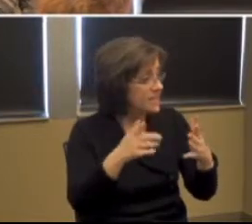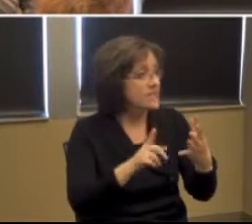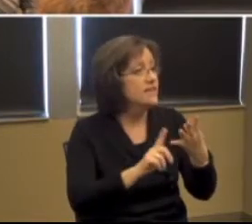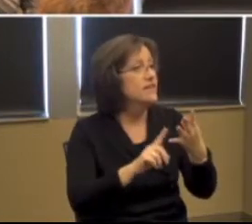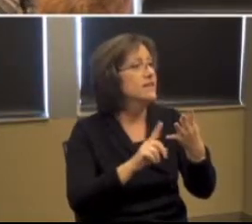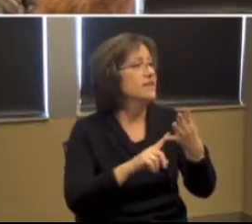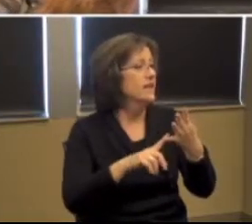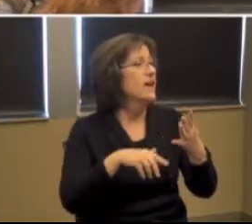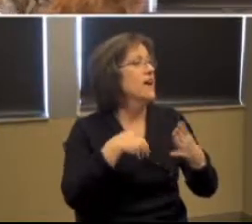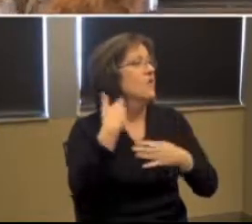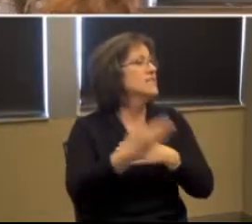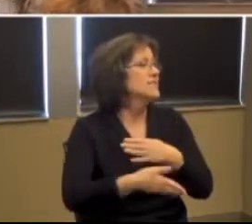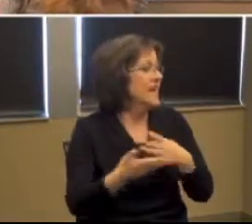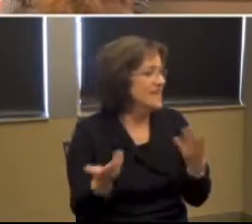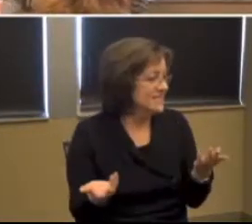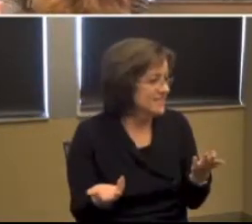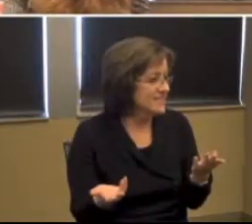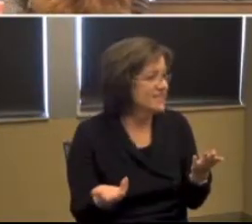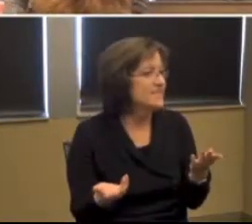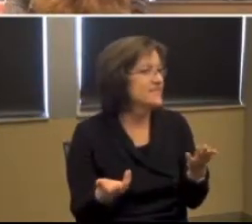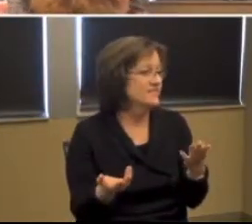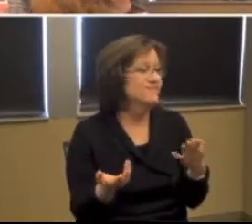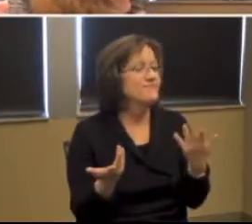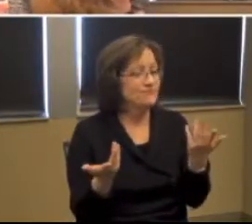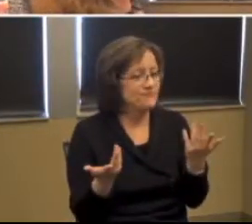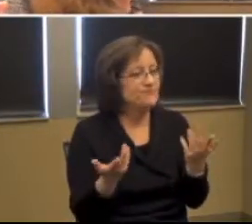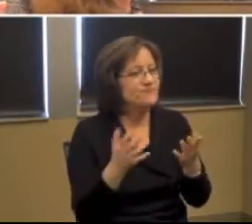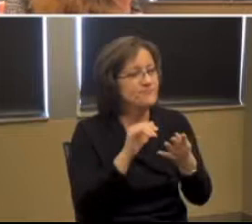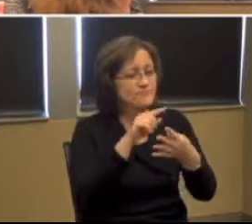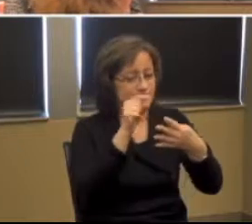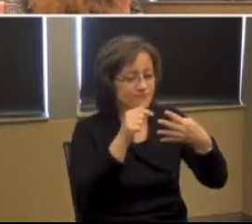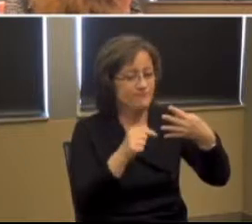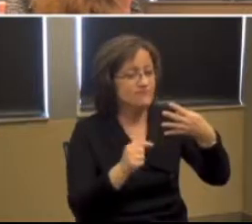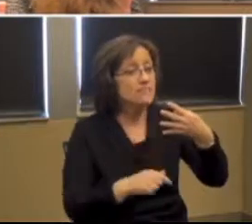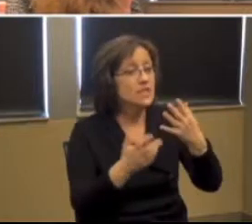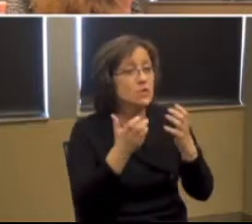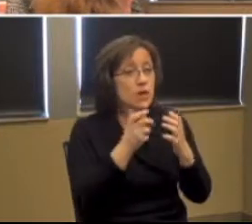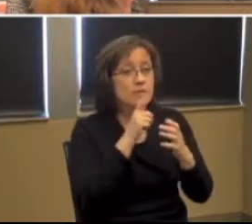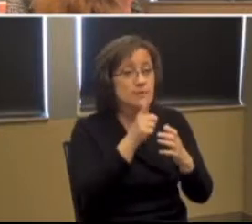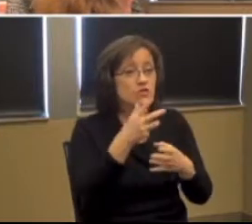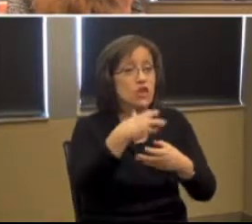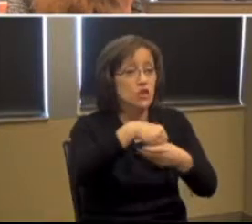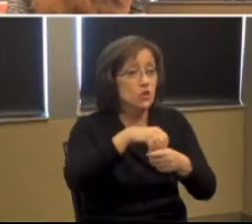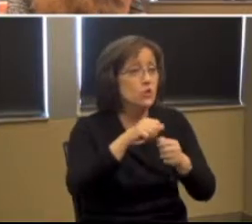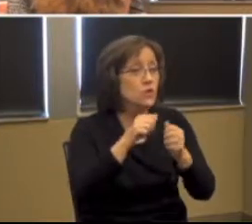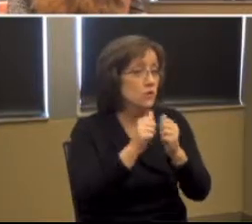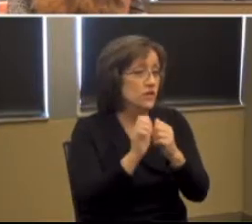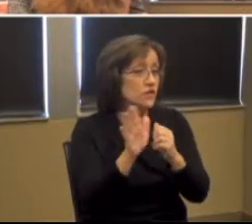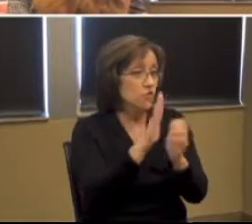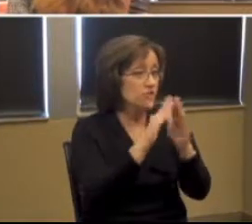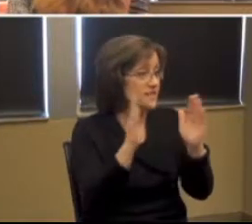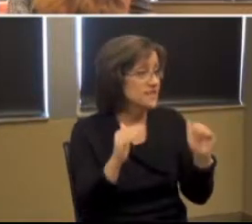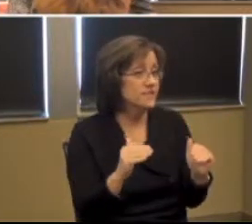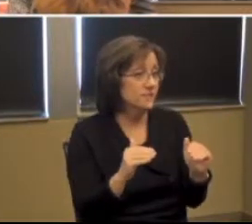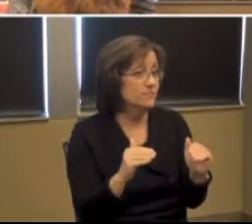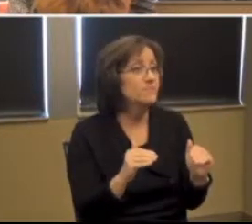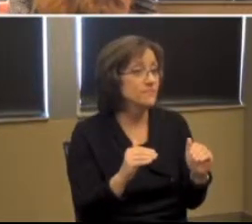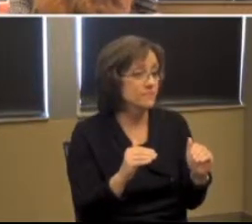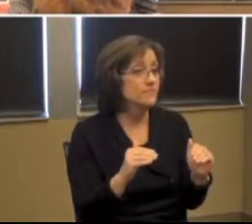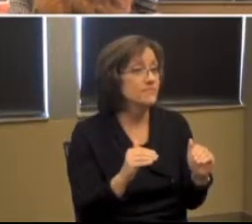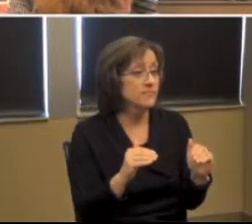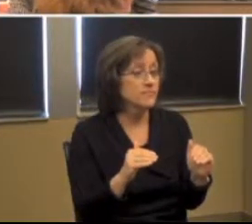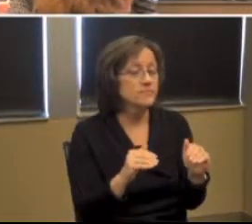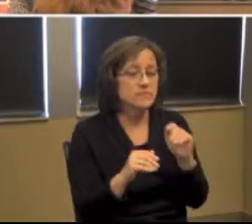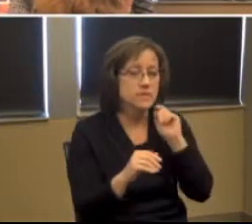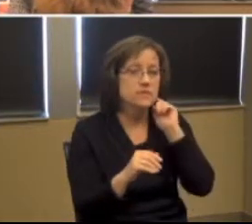what's next. So that is what you want to be sure is included in your system. And it's